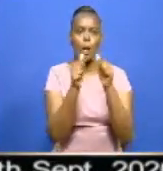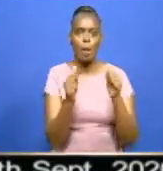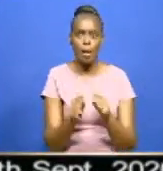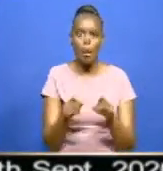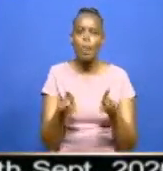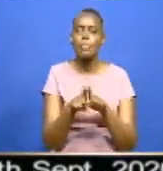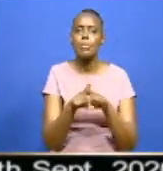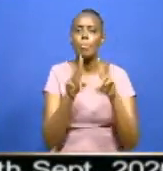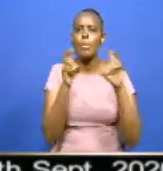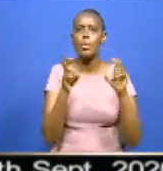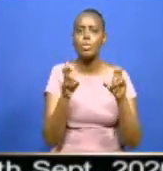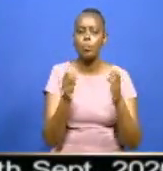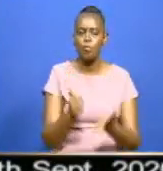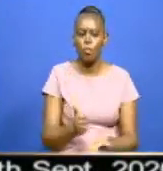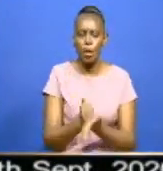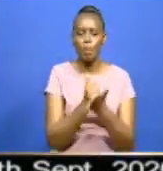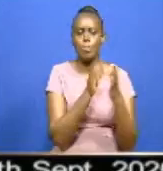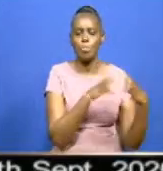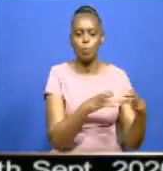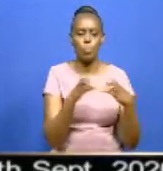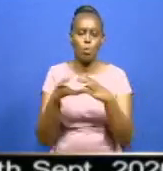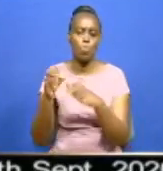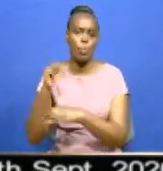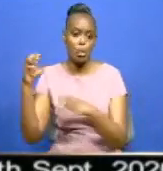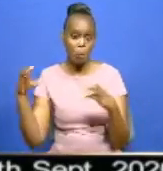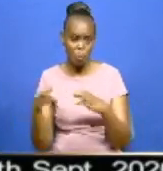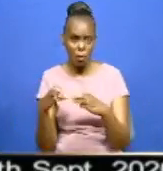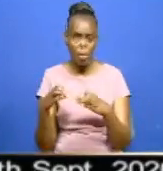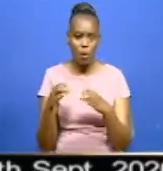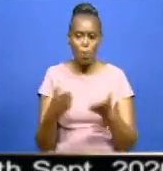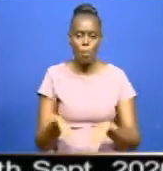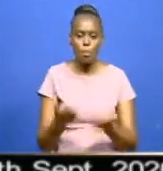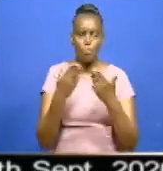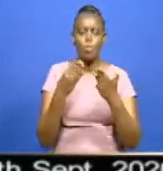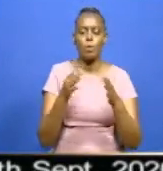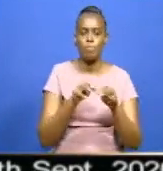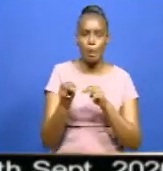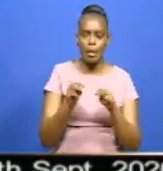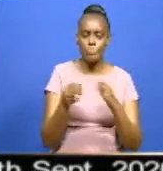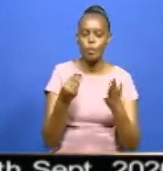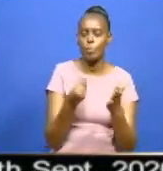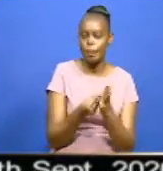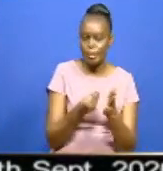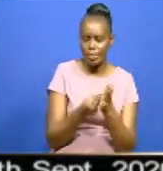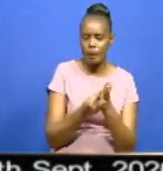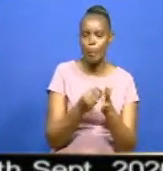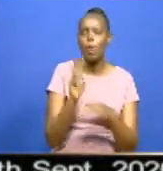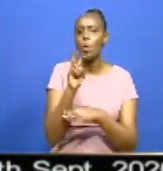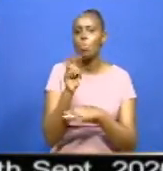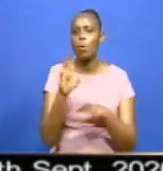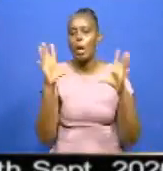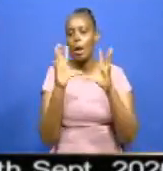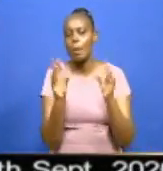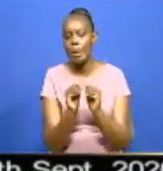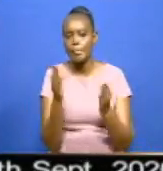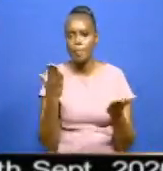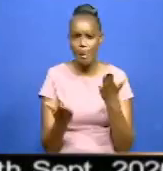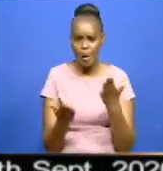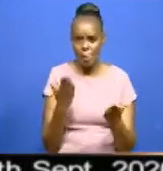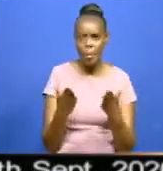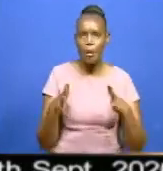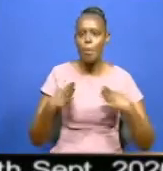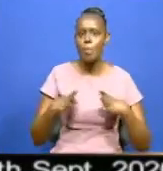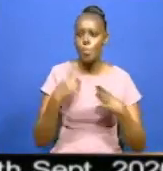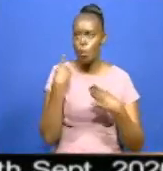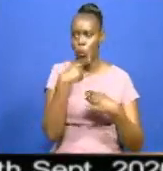even the issues of helping parties promote financial management in terms of looking at our budget estimates. Those who have